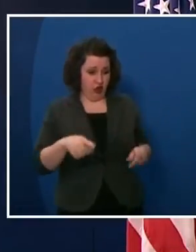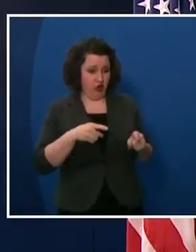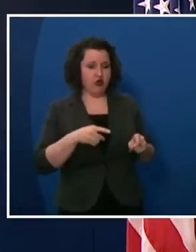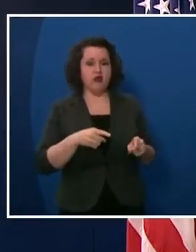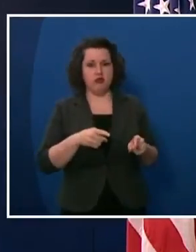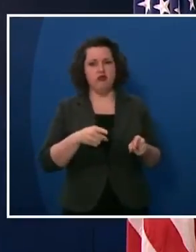take it again.